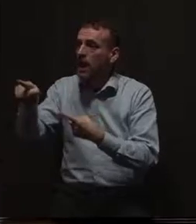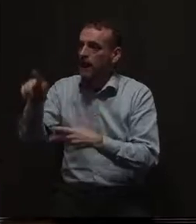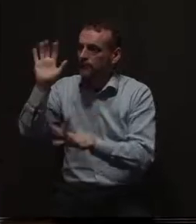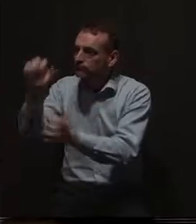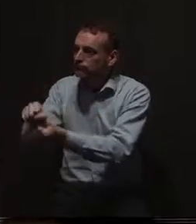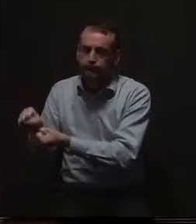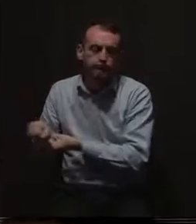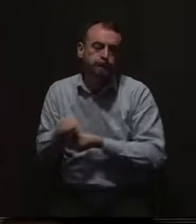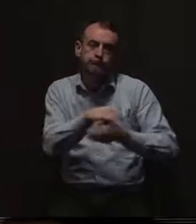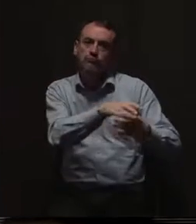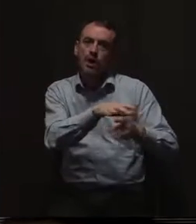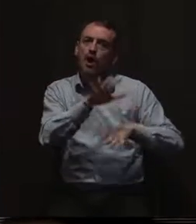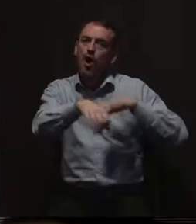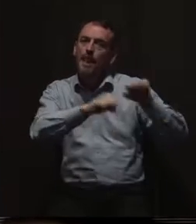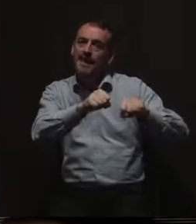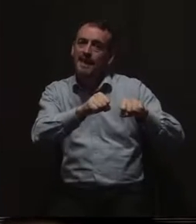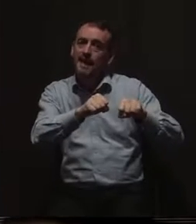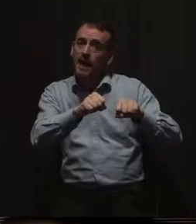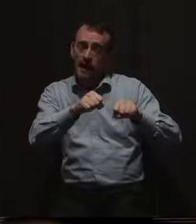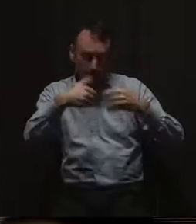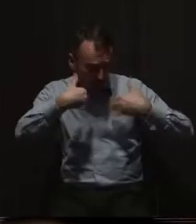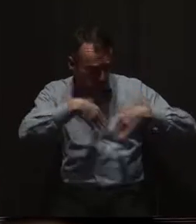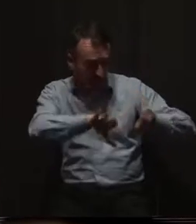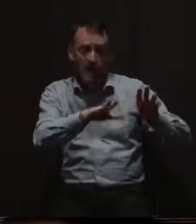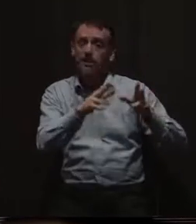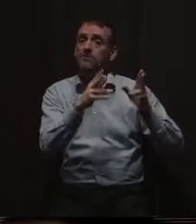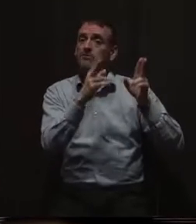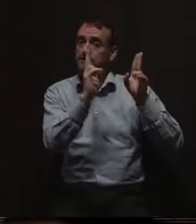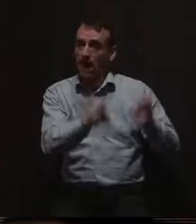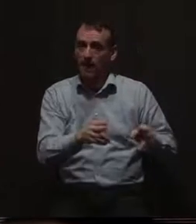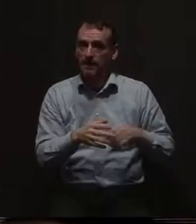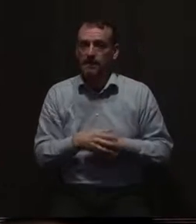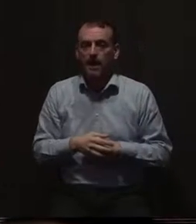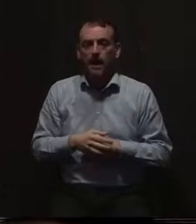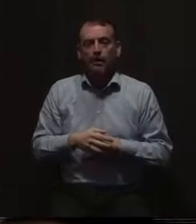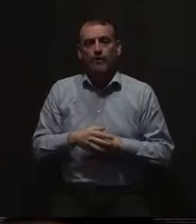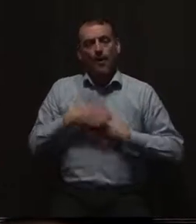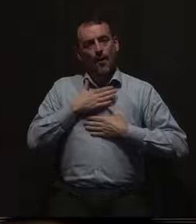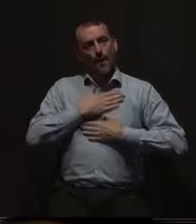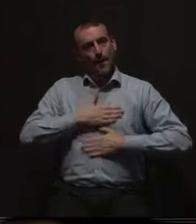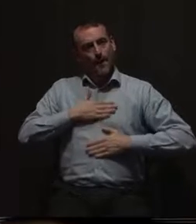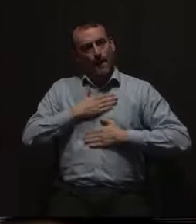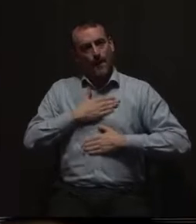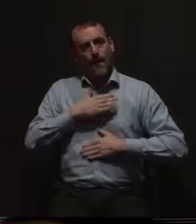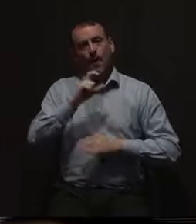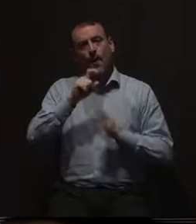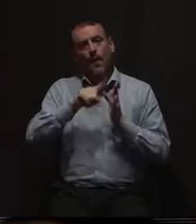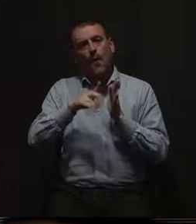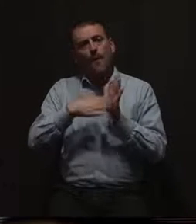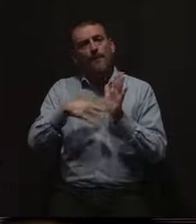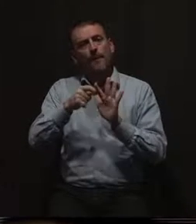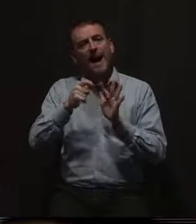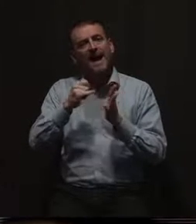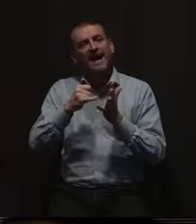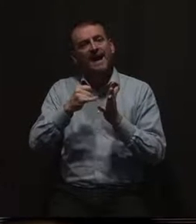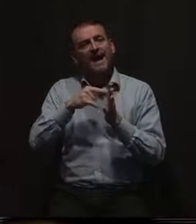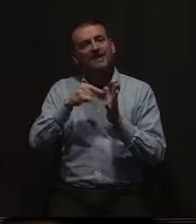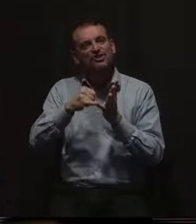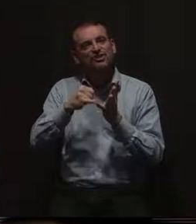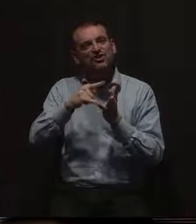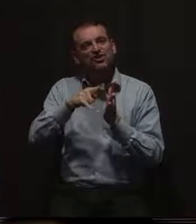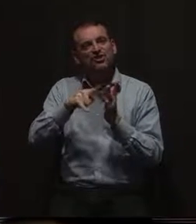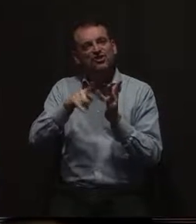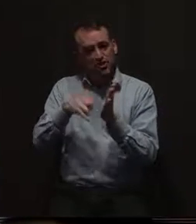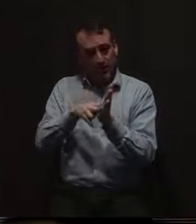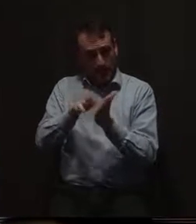Looking at yourself with compassion doesn't mean to excuse everything, doesn't mean it's fine, everything's fine, but